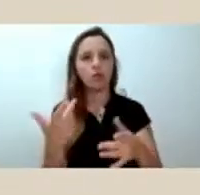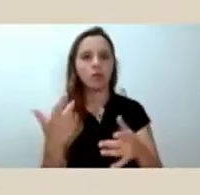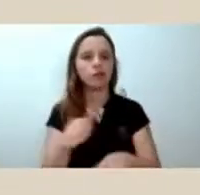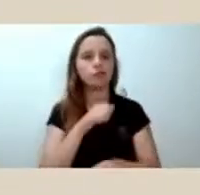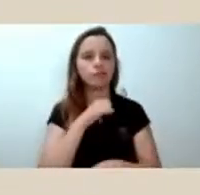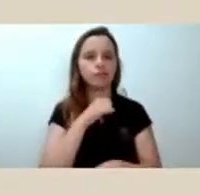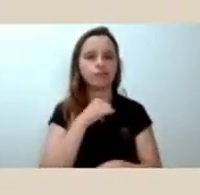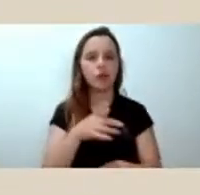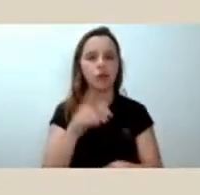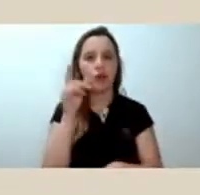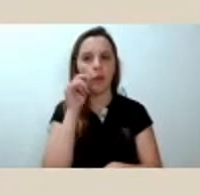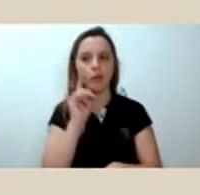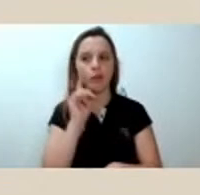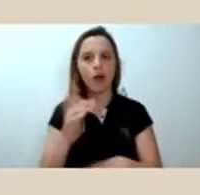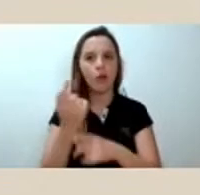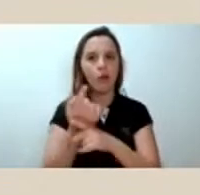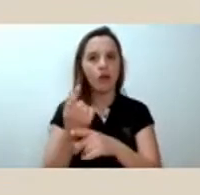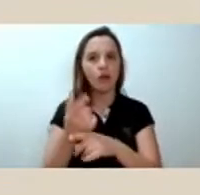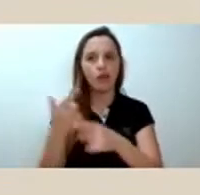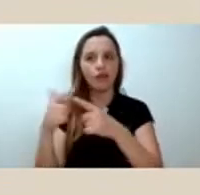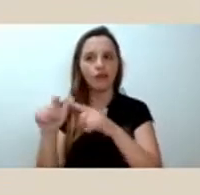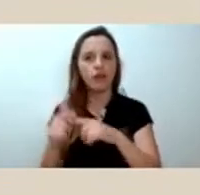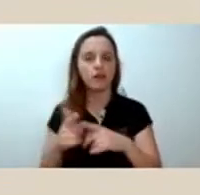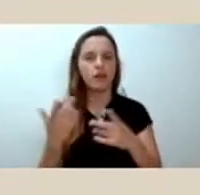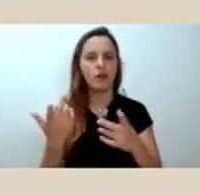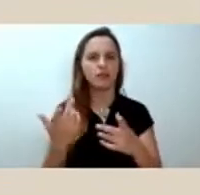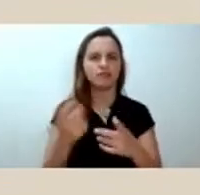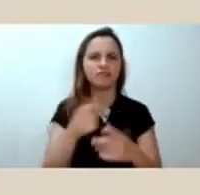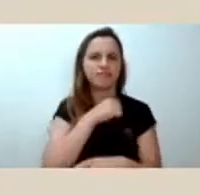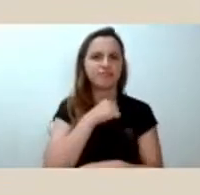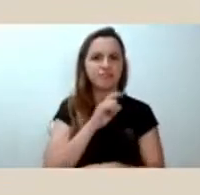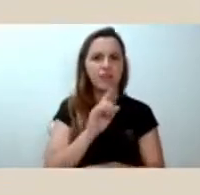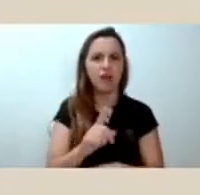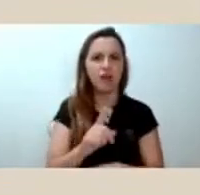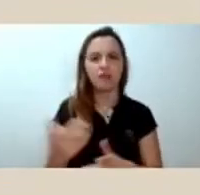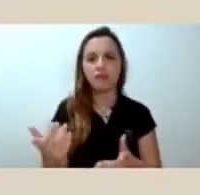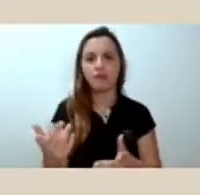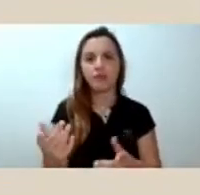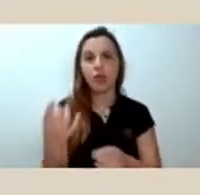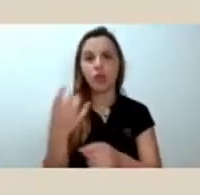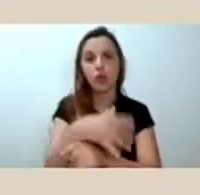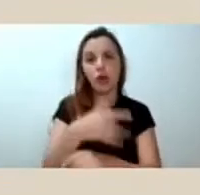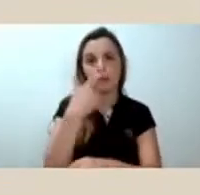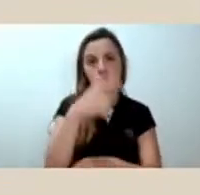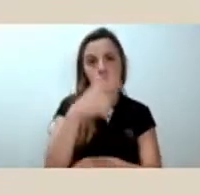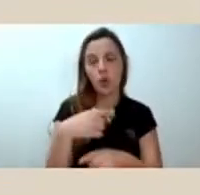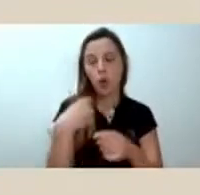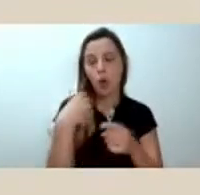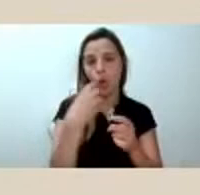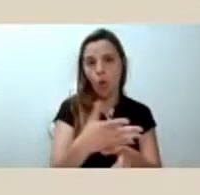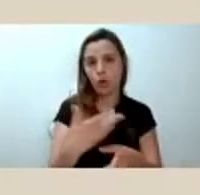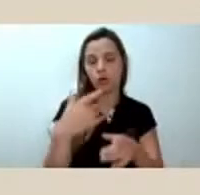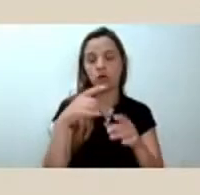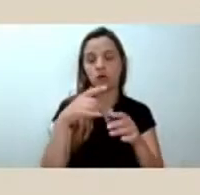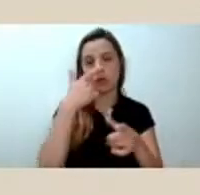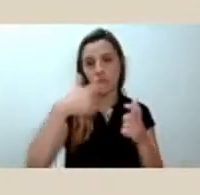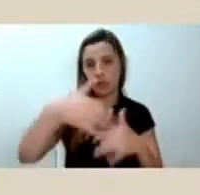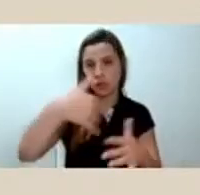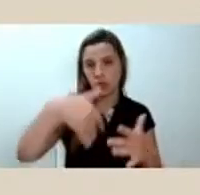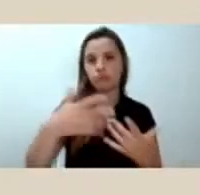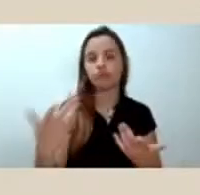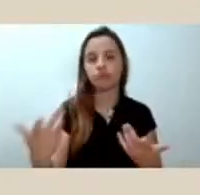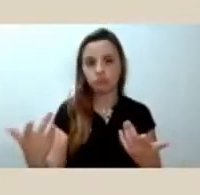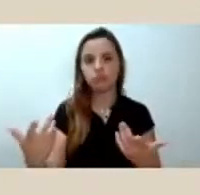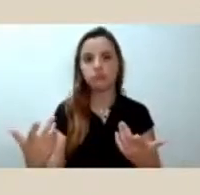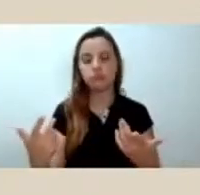differences than other members of the population. So there's at least a trend in